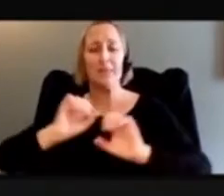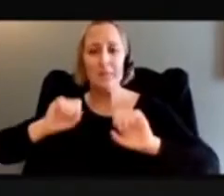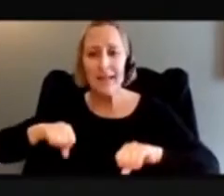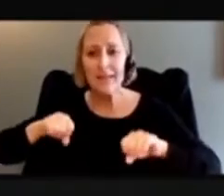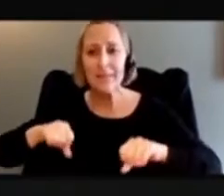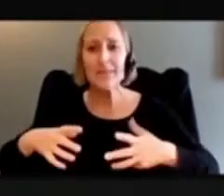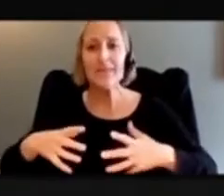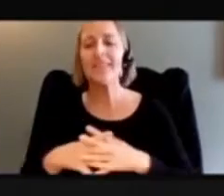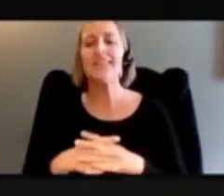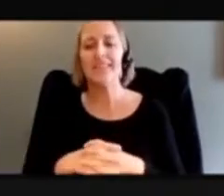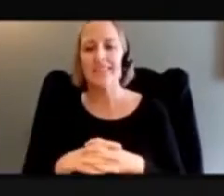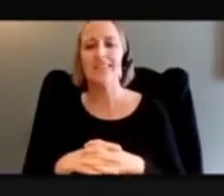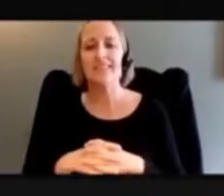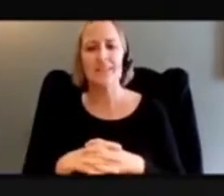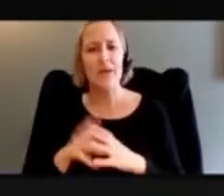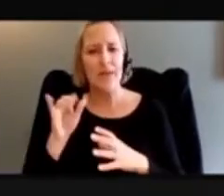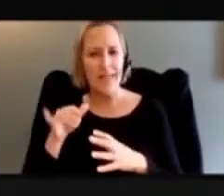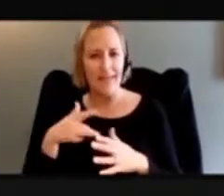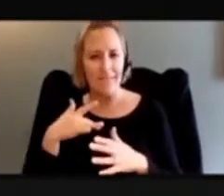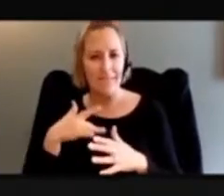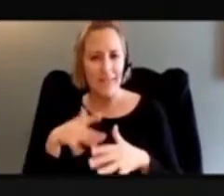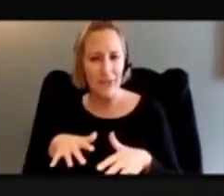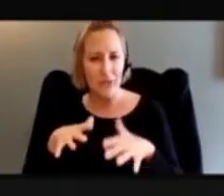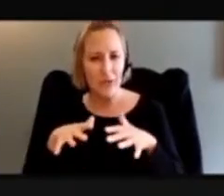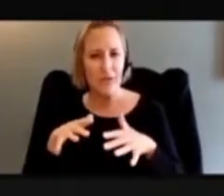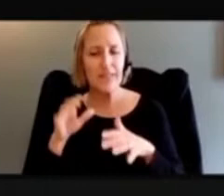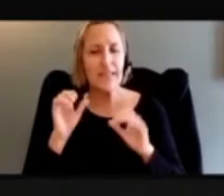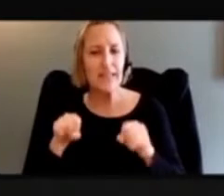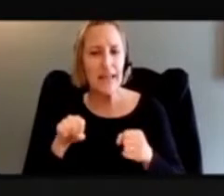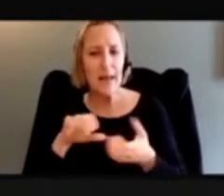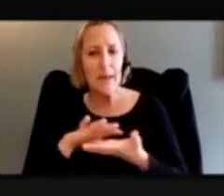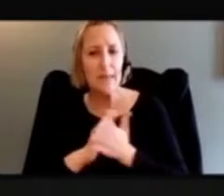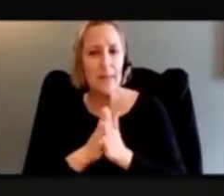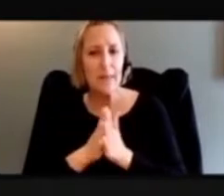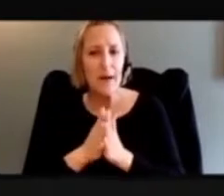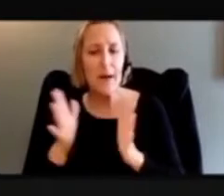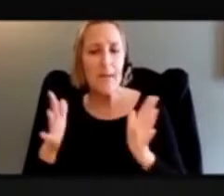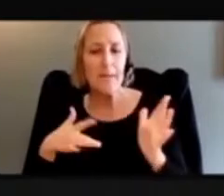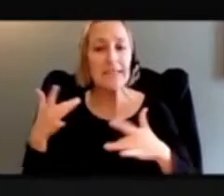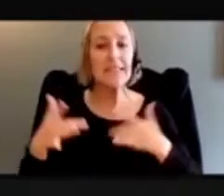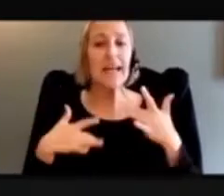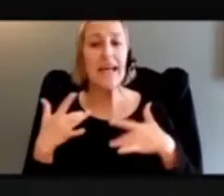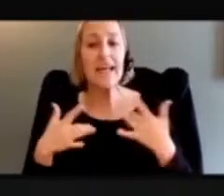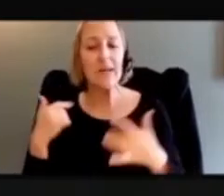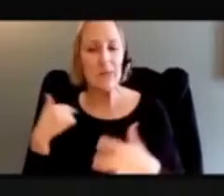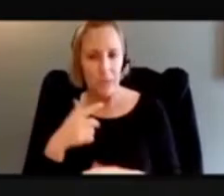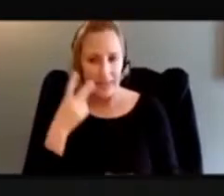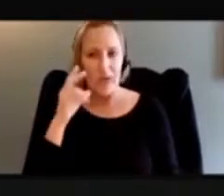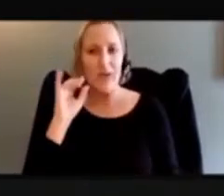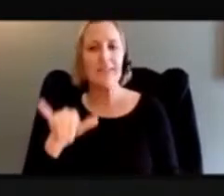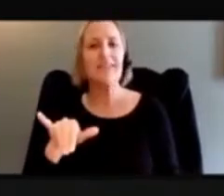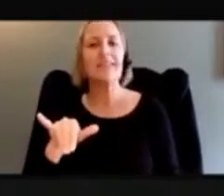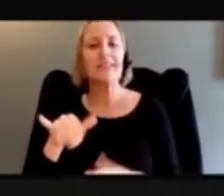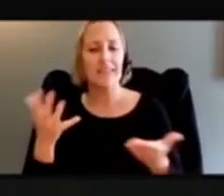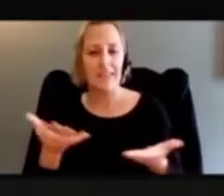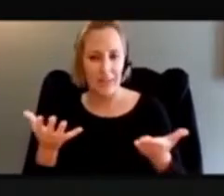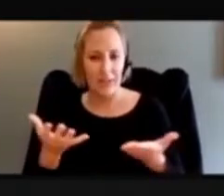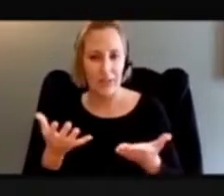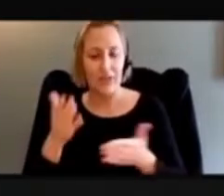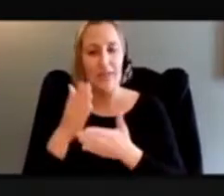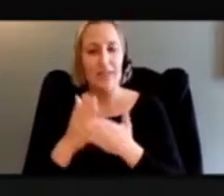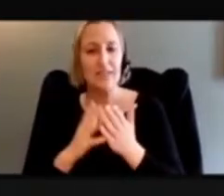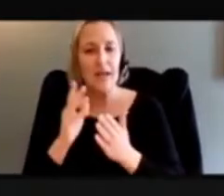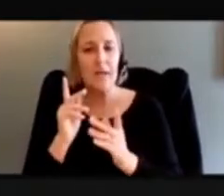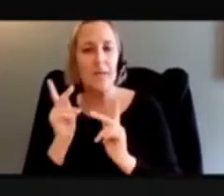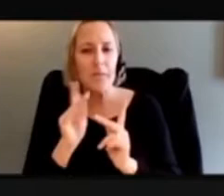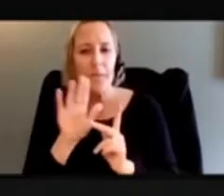But that nervousness can also turn to exuberance. And we saw some of that here in the examples that people gave